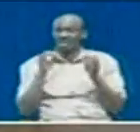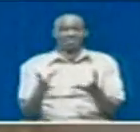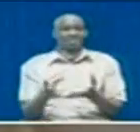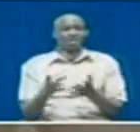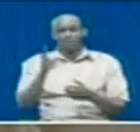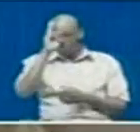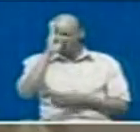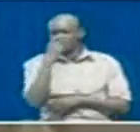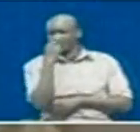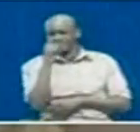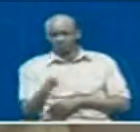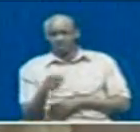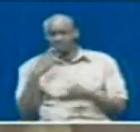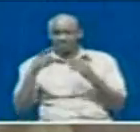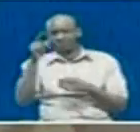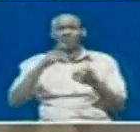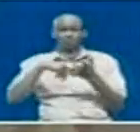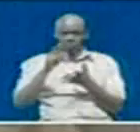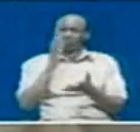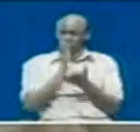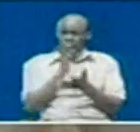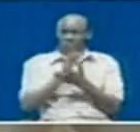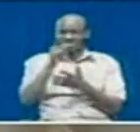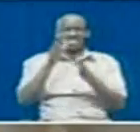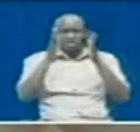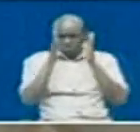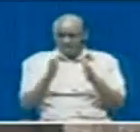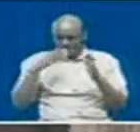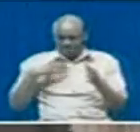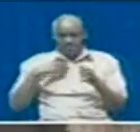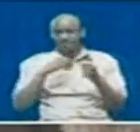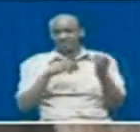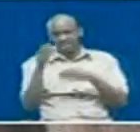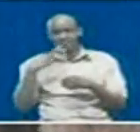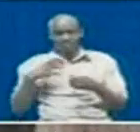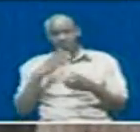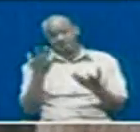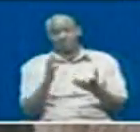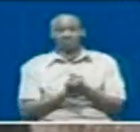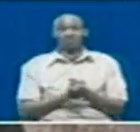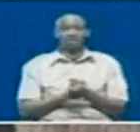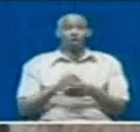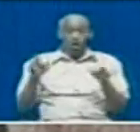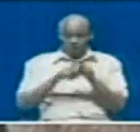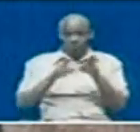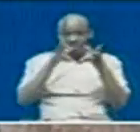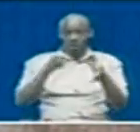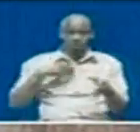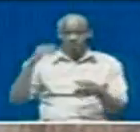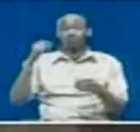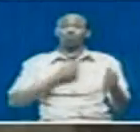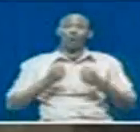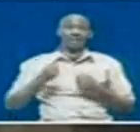that they suspect but are yet to prove that this is the work of a human trafficking syndicate. Nobody hope. That has even now reached